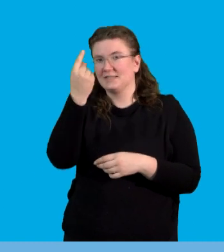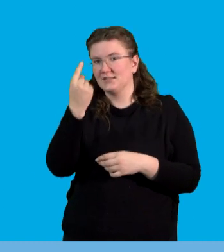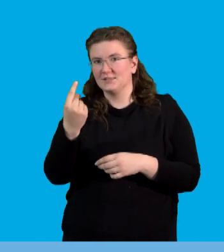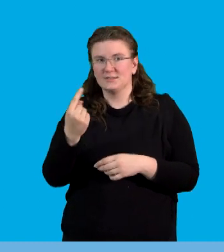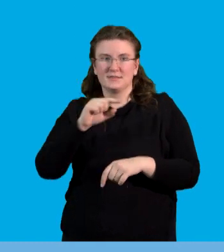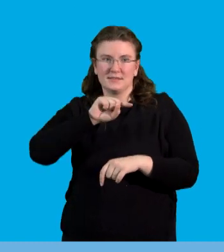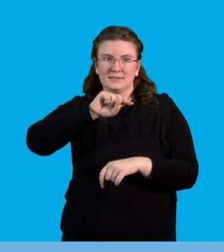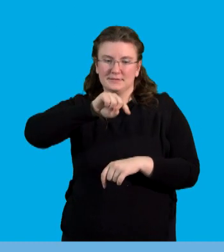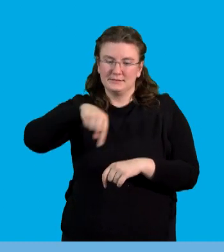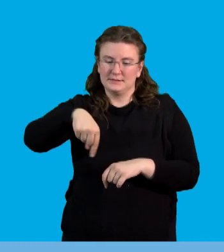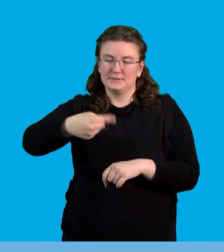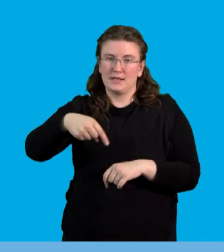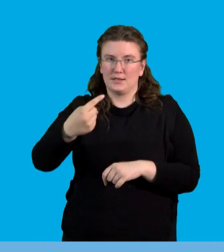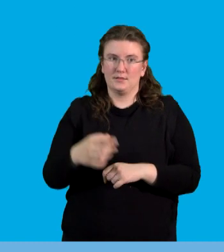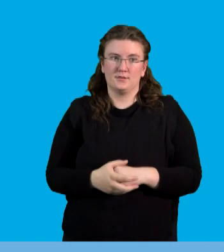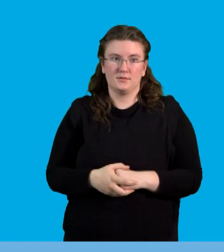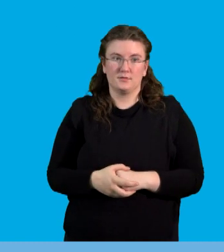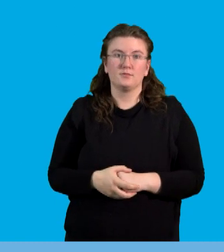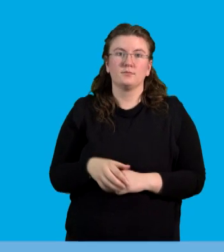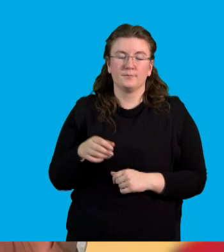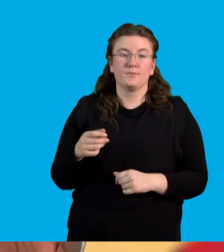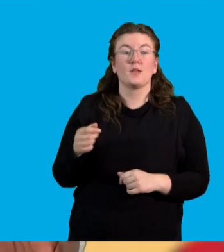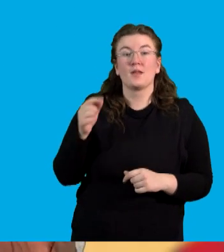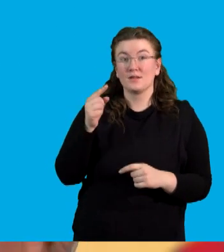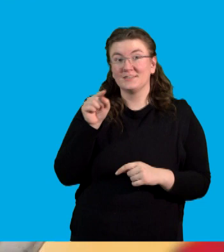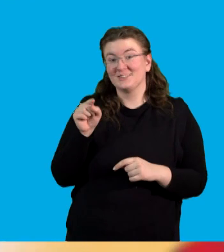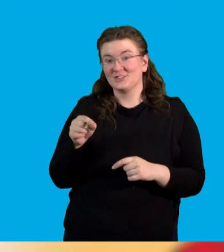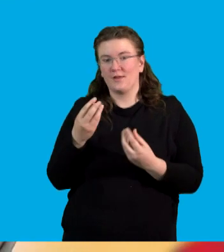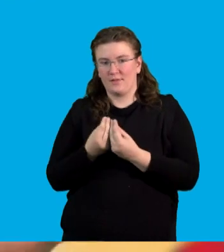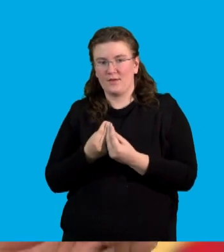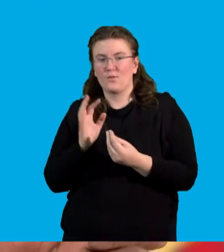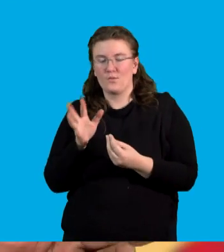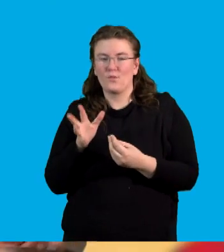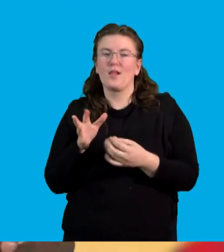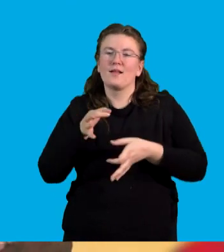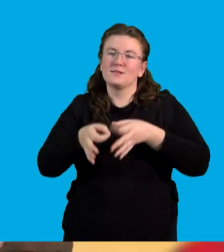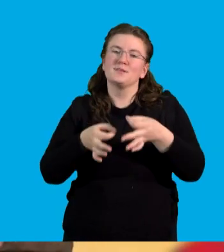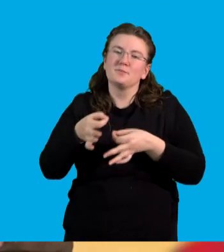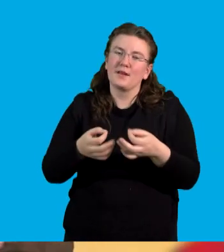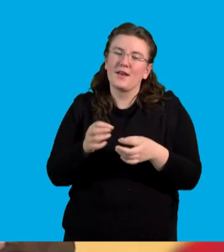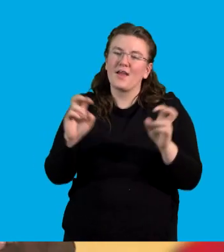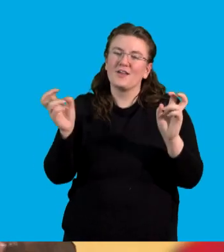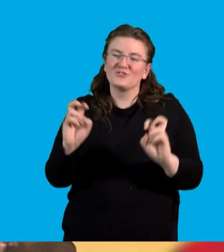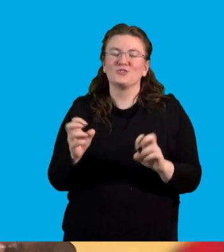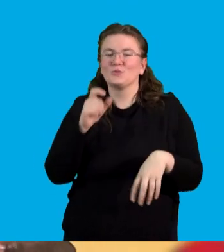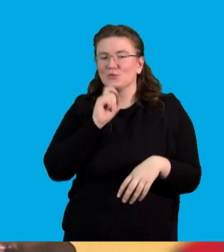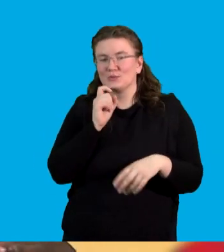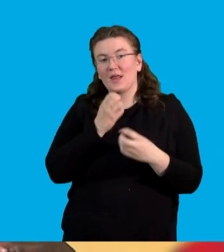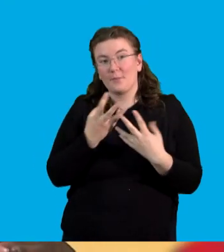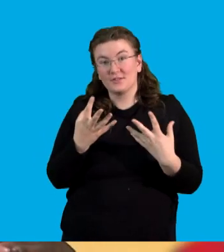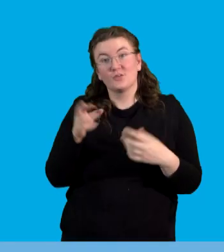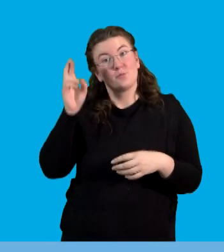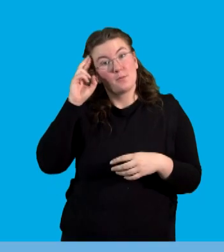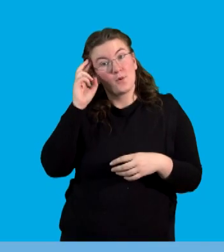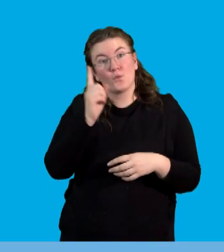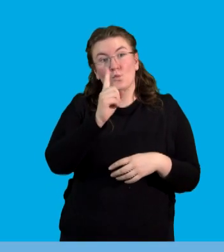they denote how much energy is going to be used by each appliance per second. Remember, 1 watt is equal to